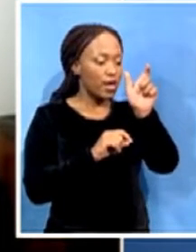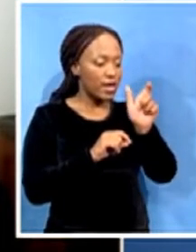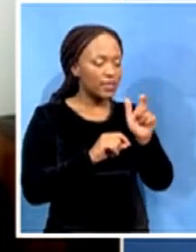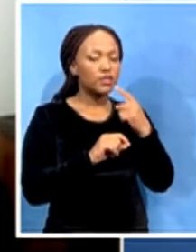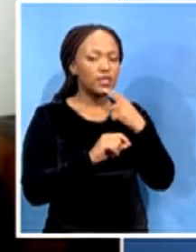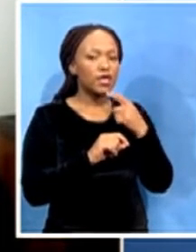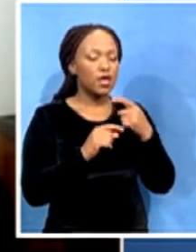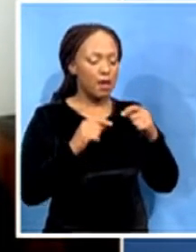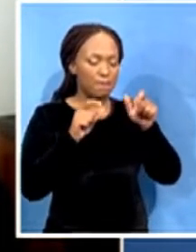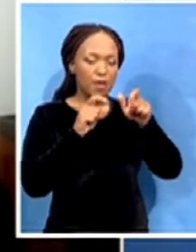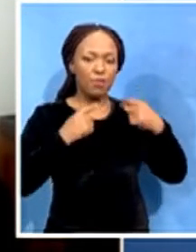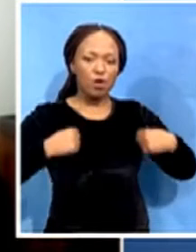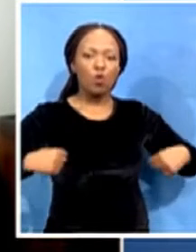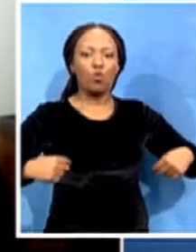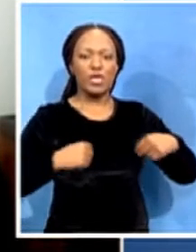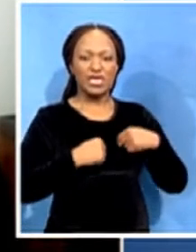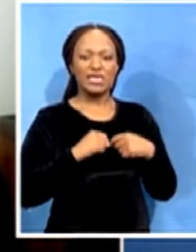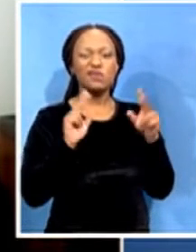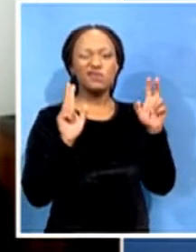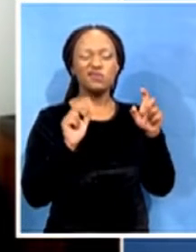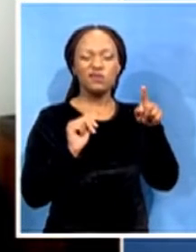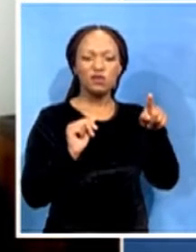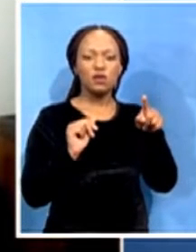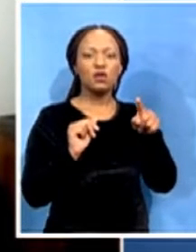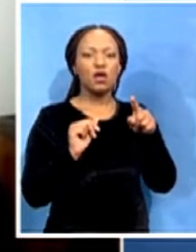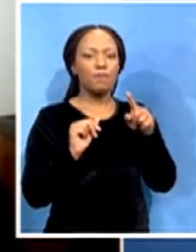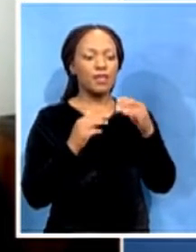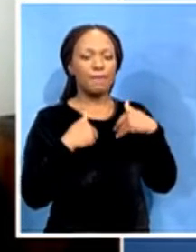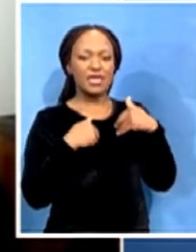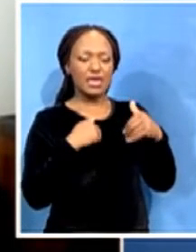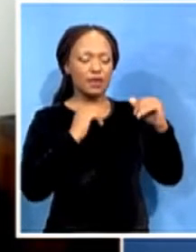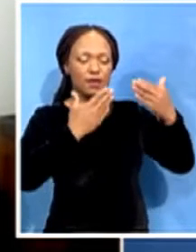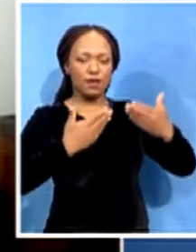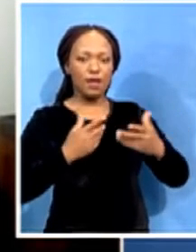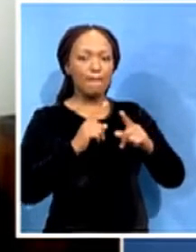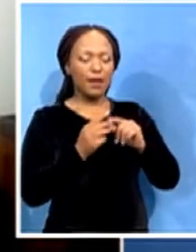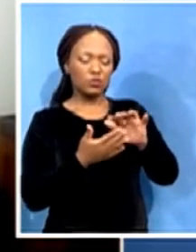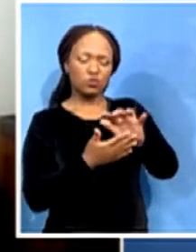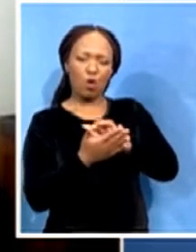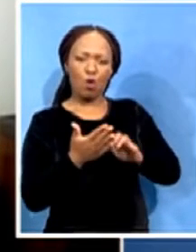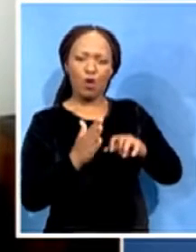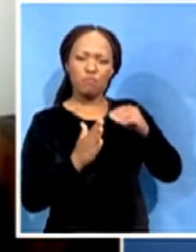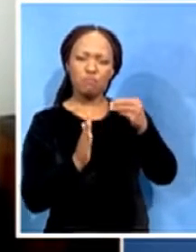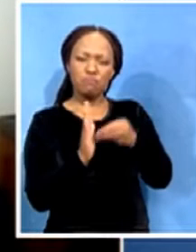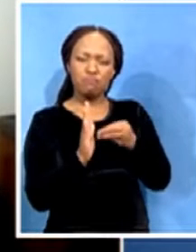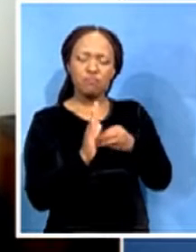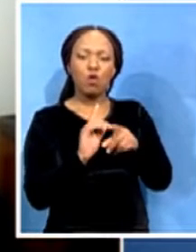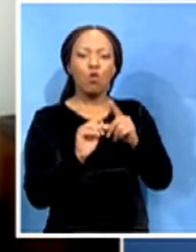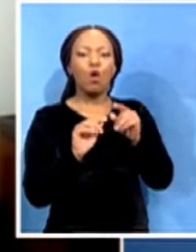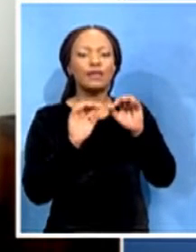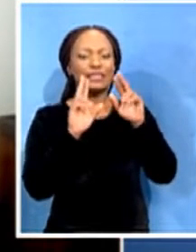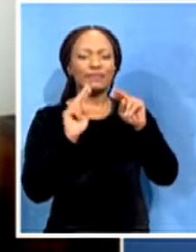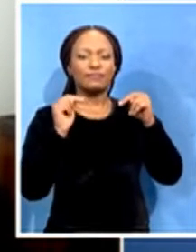beginning of the preamble. They tell a story. They tell a story of a nation. They tell a story of a people, of how we arrived at